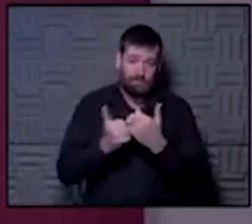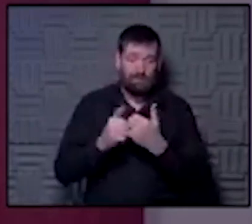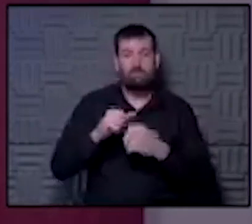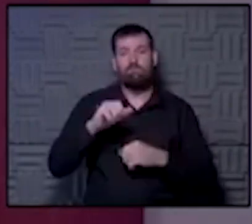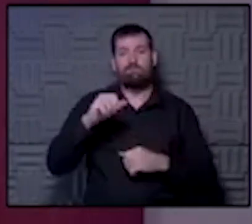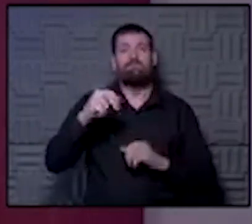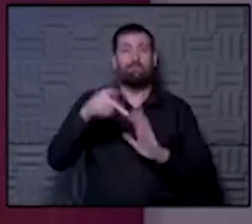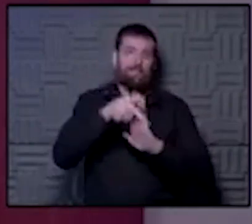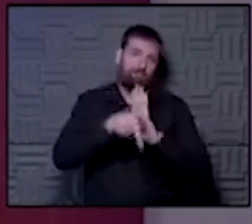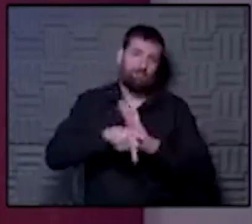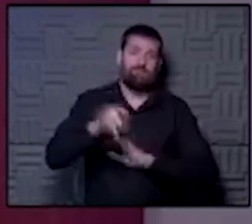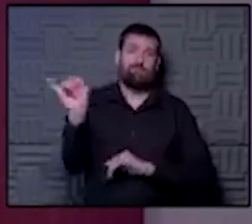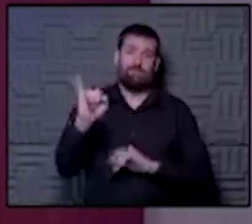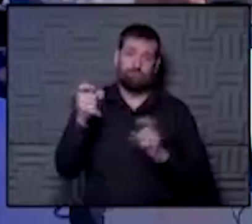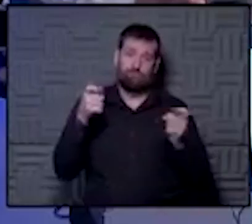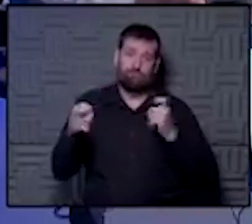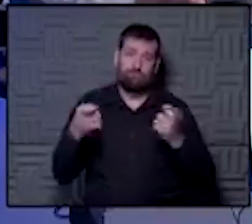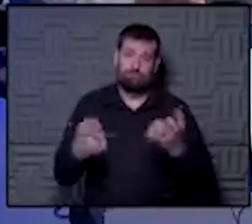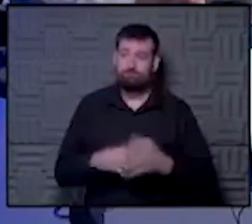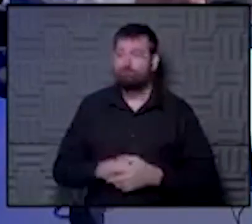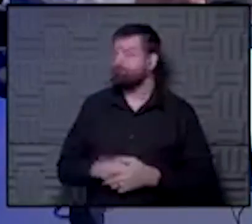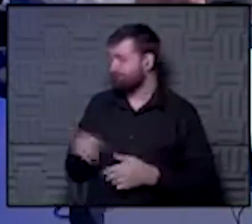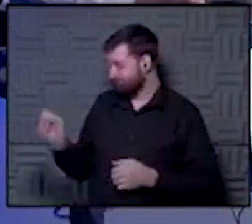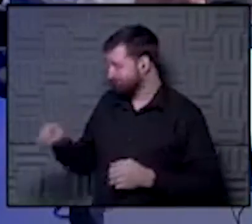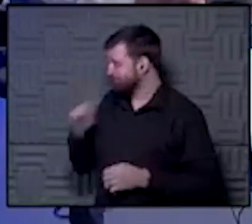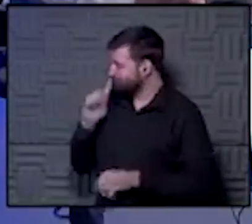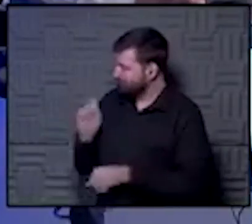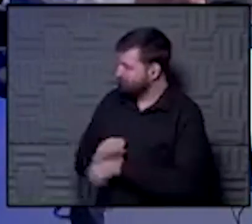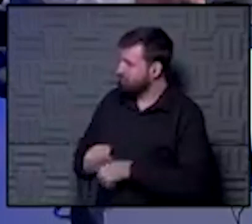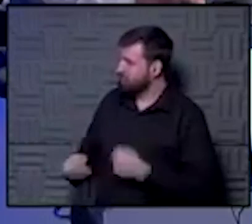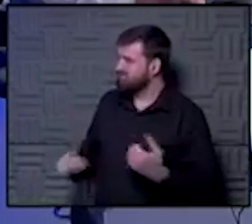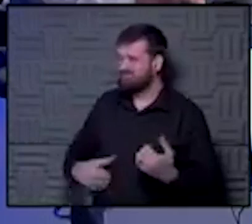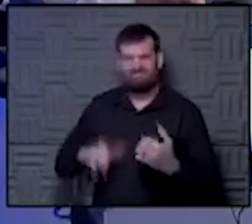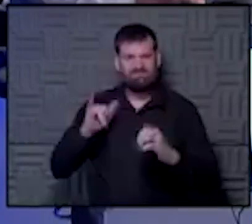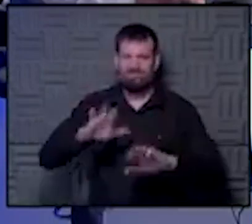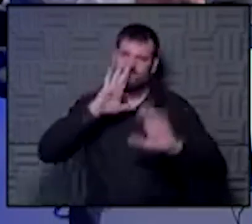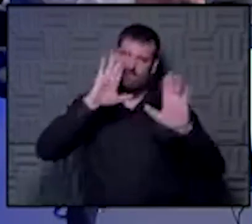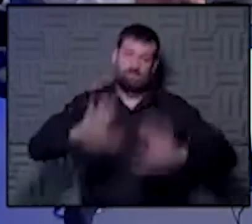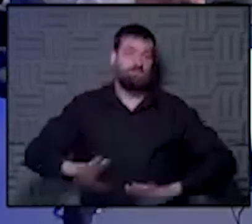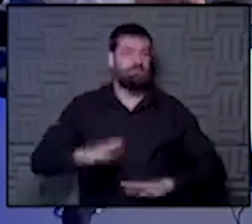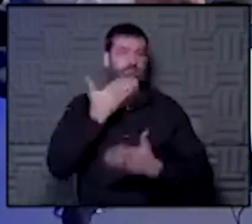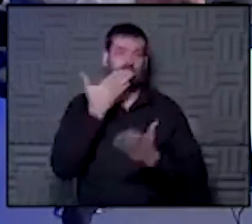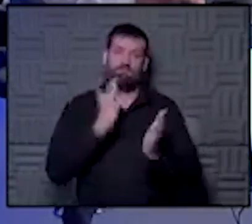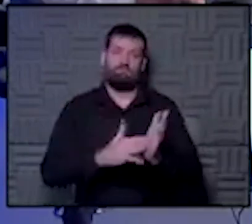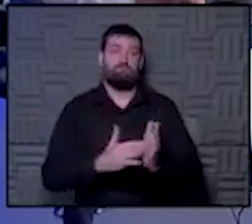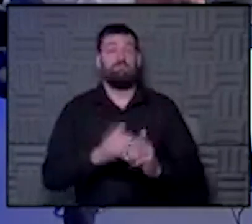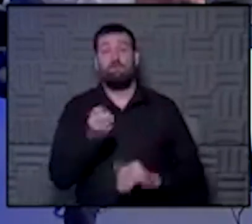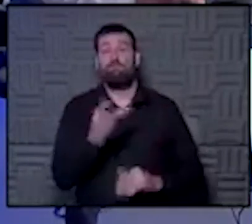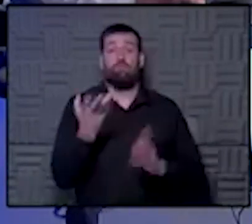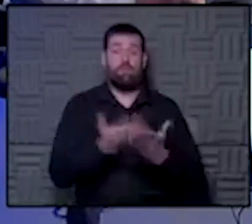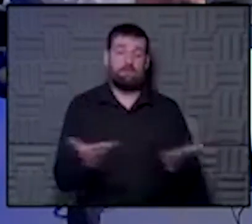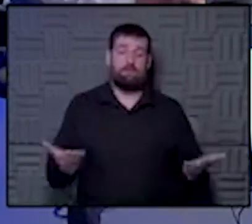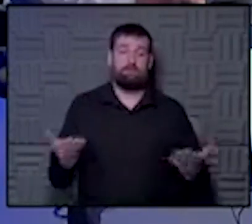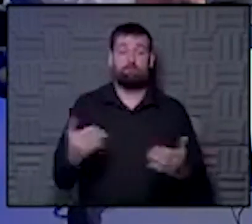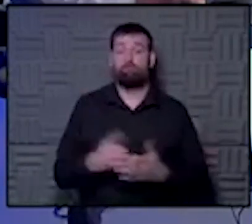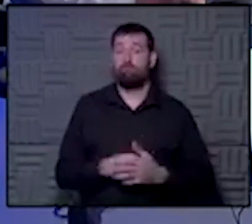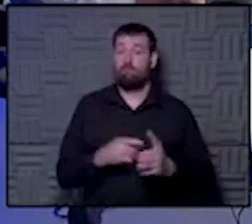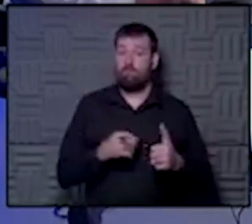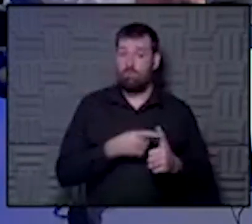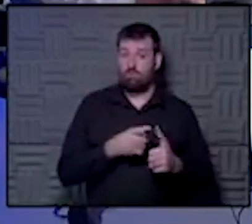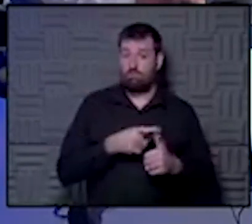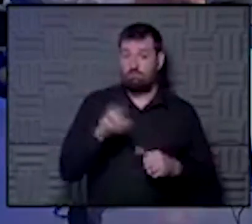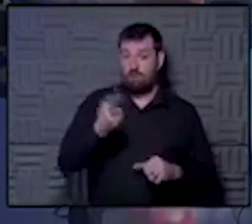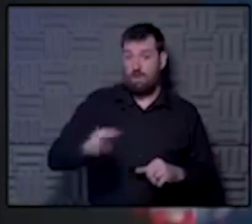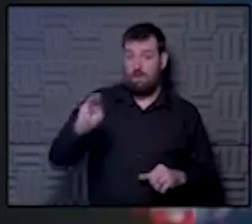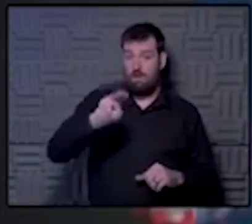of infection control. Yeah, absolutely. Yeah, that was awesome, guys. Well done. Okay, just a couple of things. So, first of all, coming up